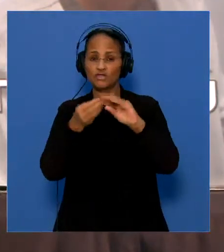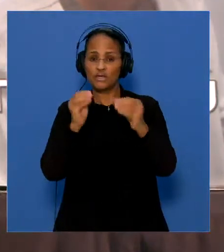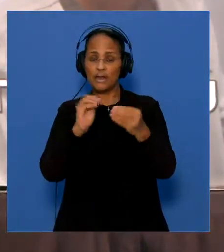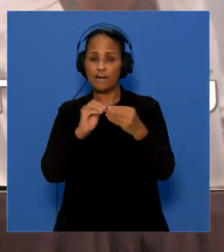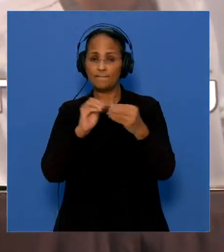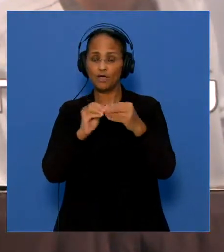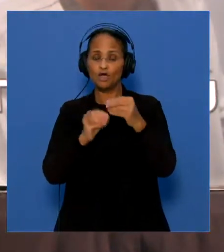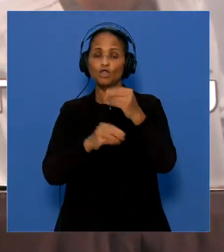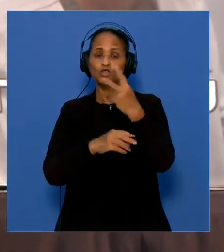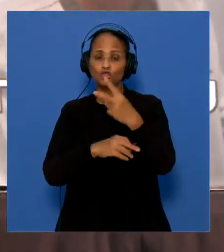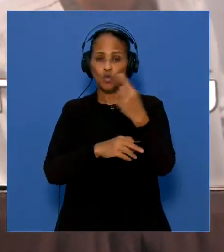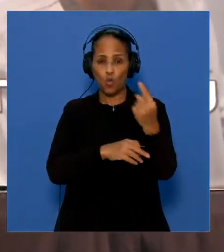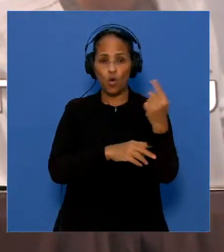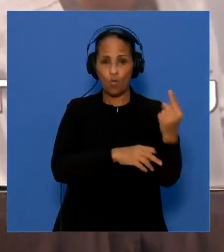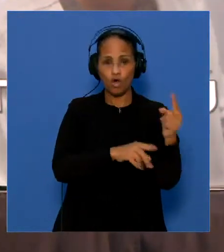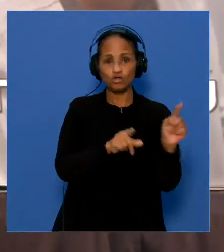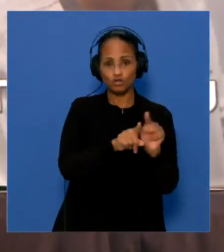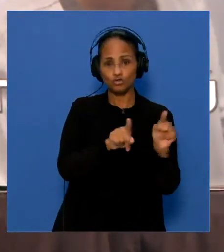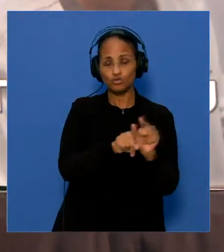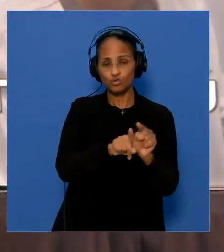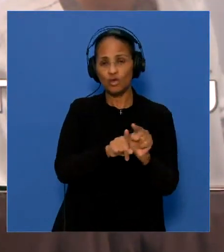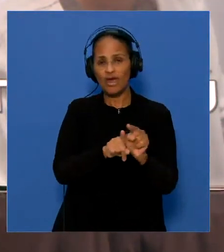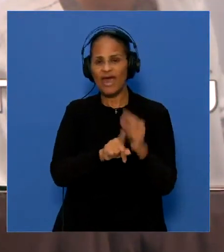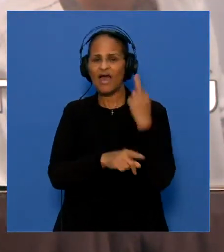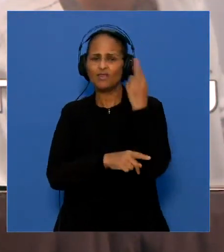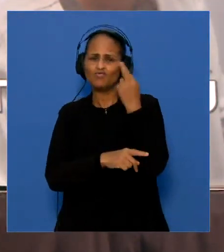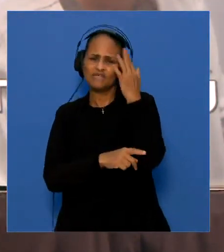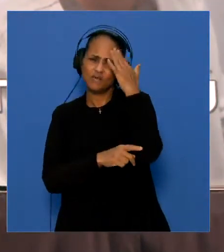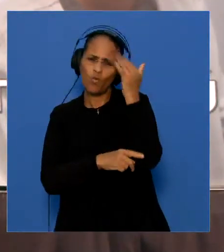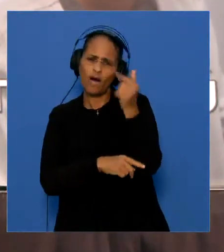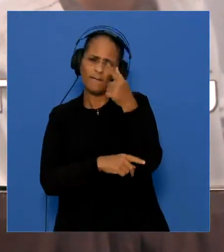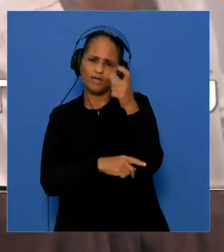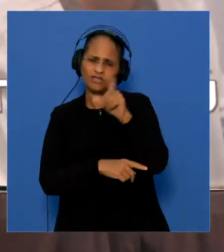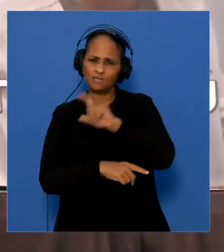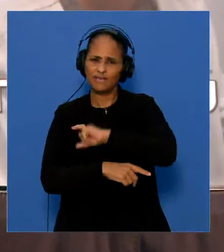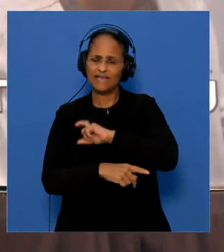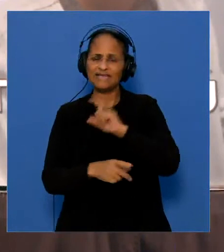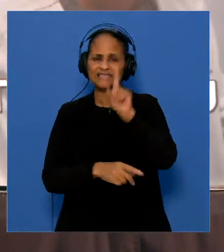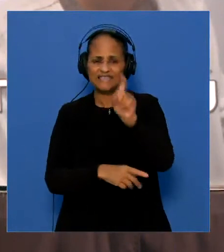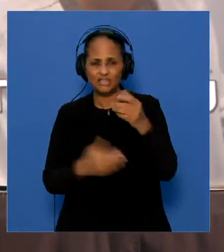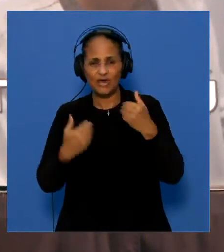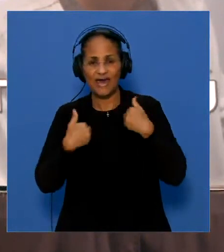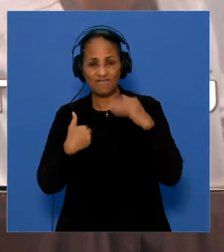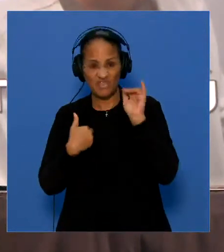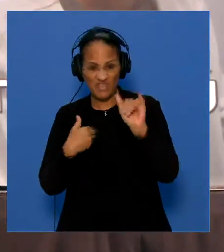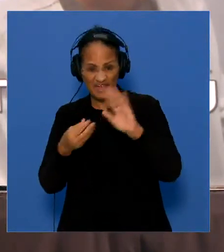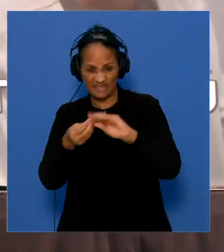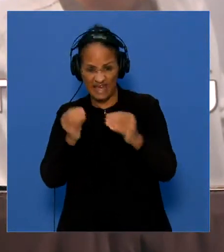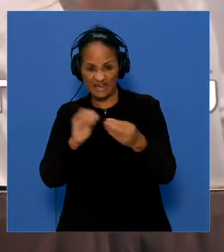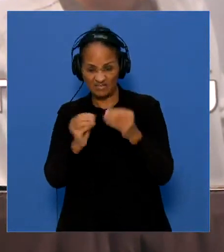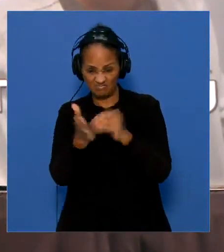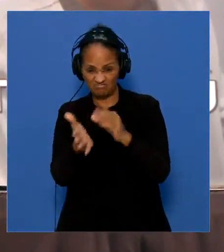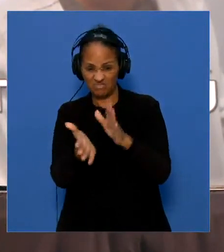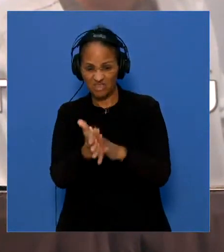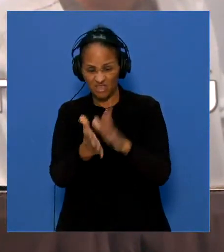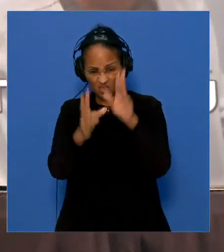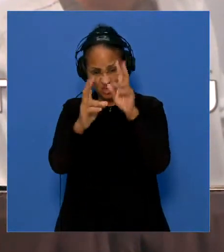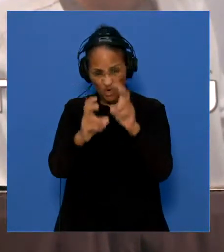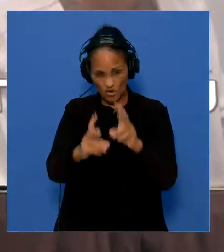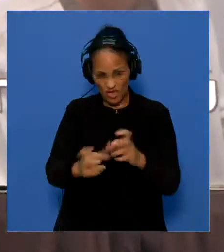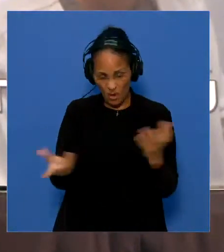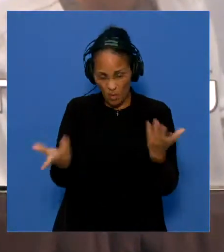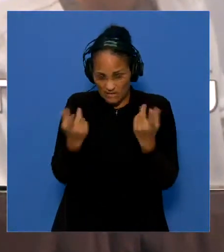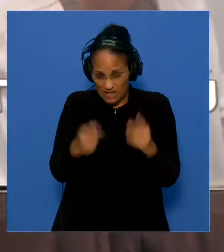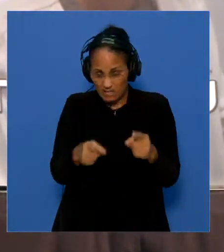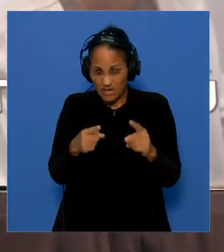is the 211 number as well. And the reason for that is the police need to have that data to be able to even look at trends and to